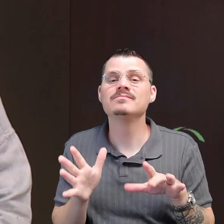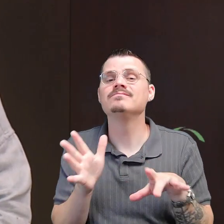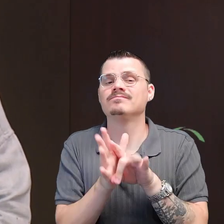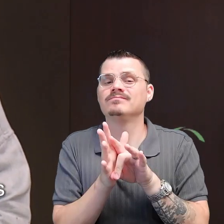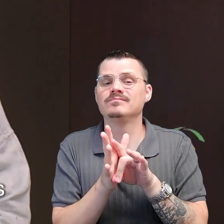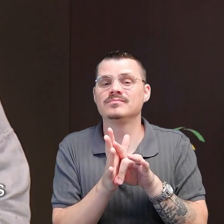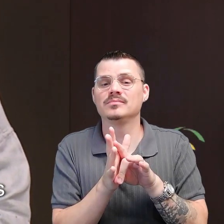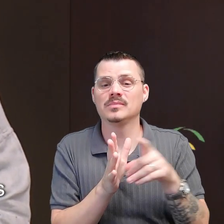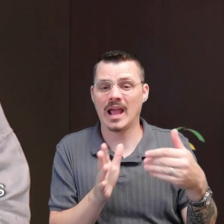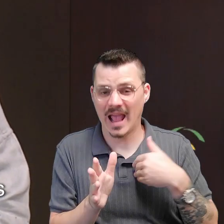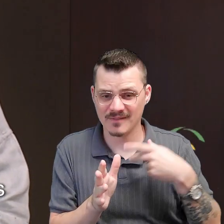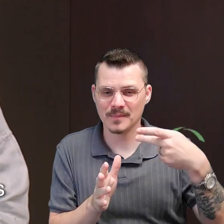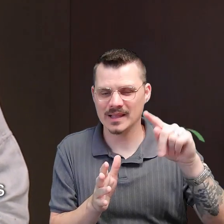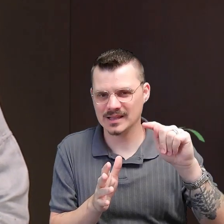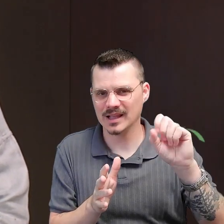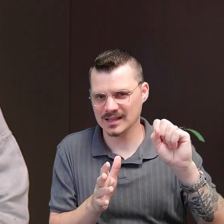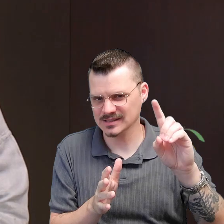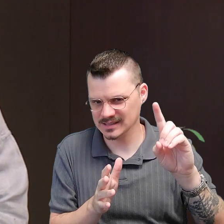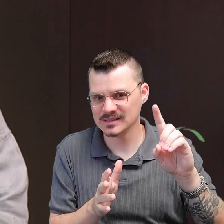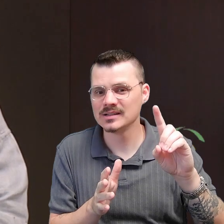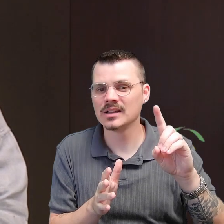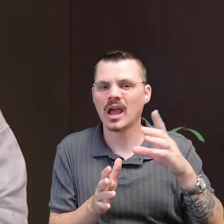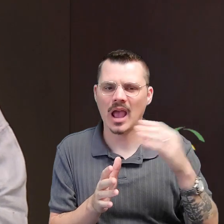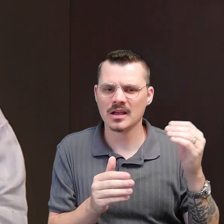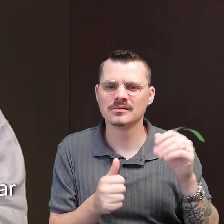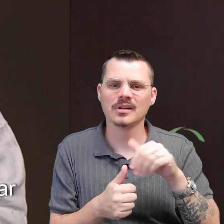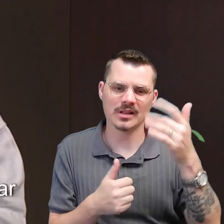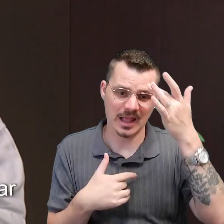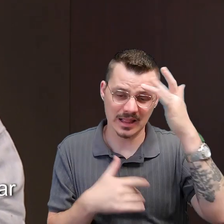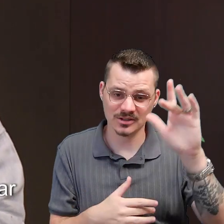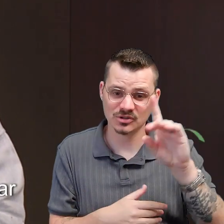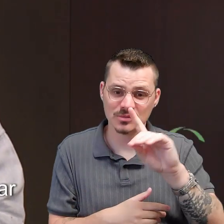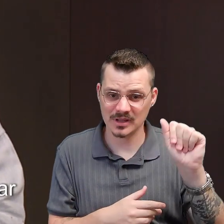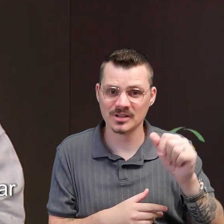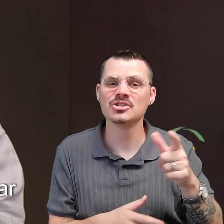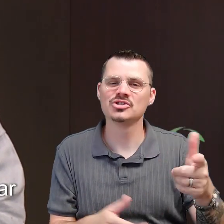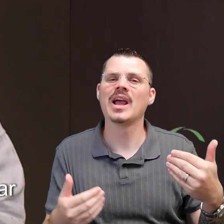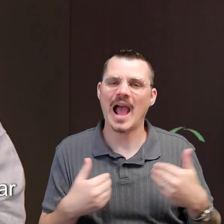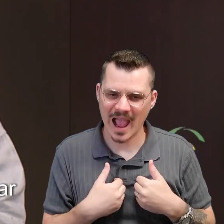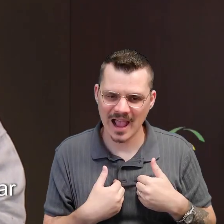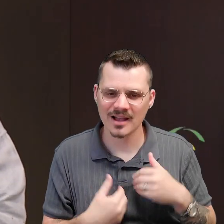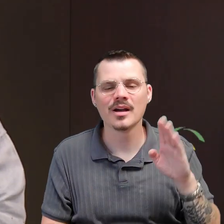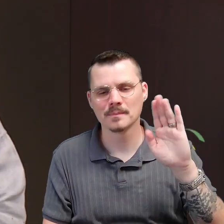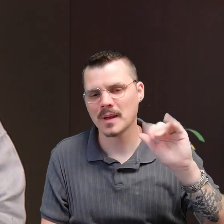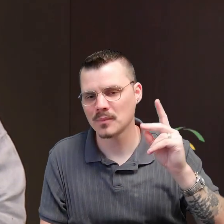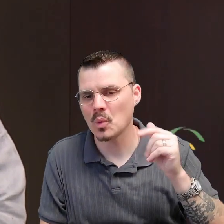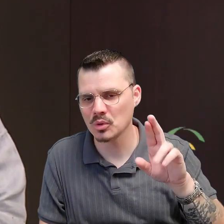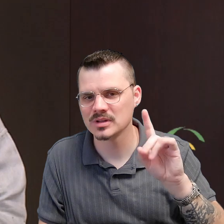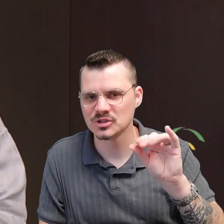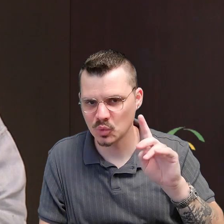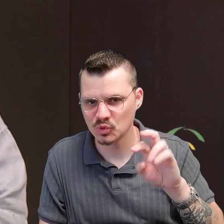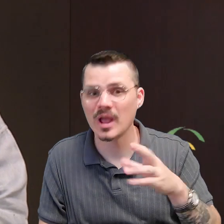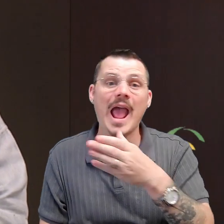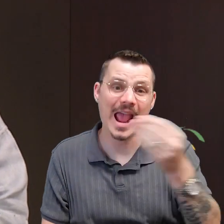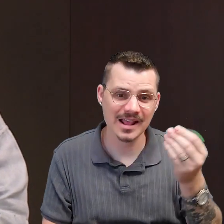out, in addition to post-traumatic stress disorder and intellectual disability, she had bipolar disorder